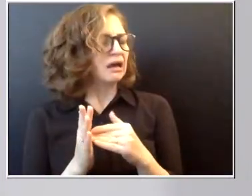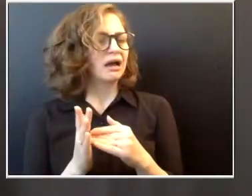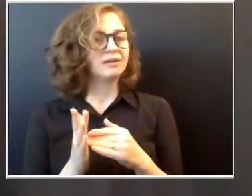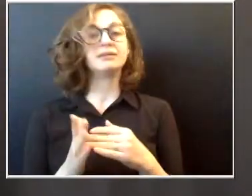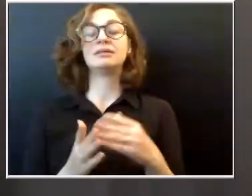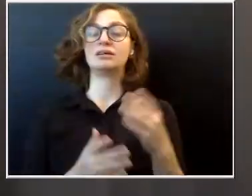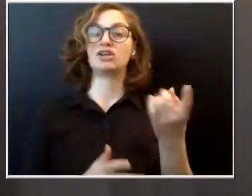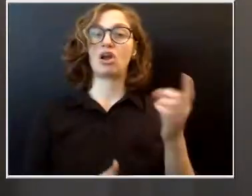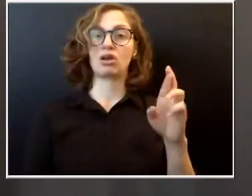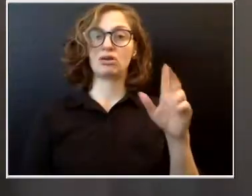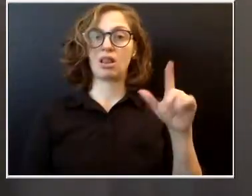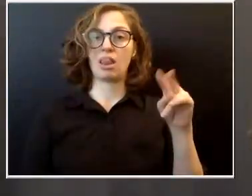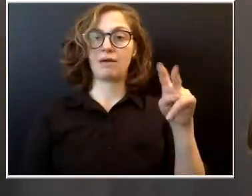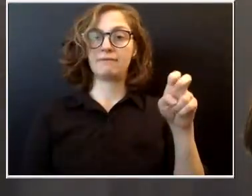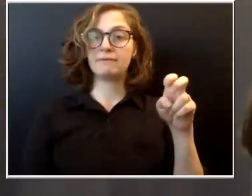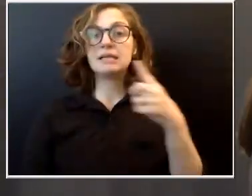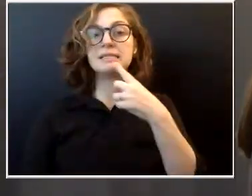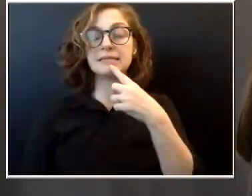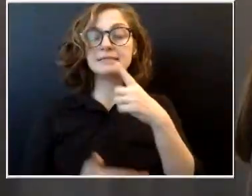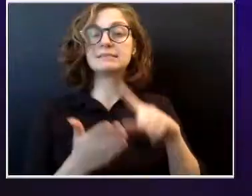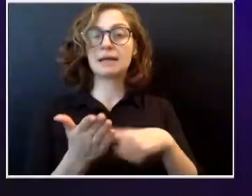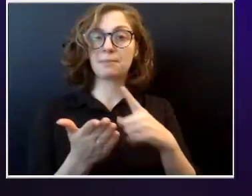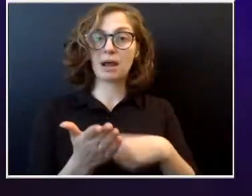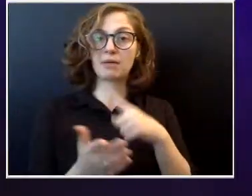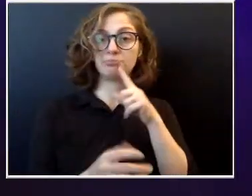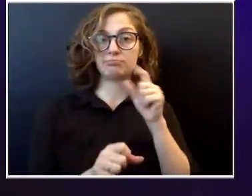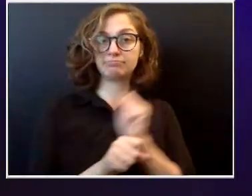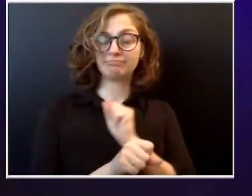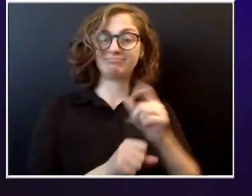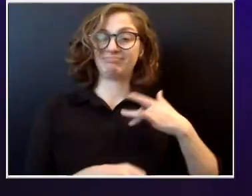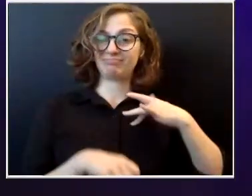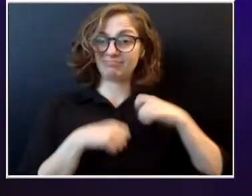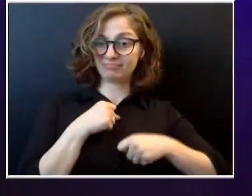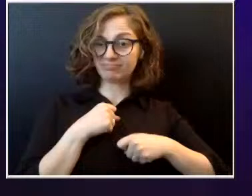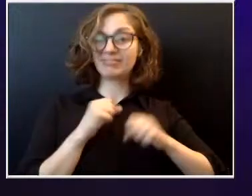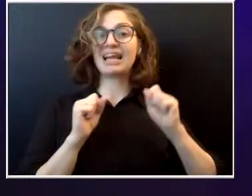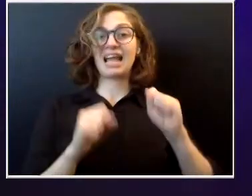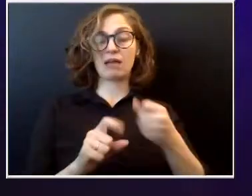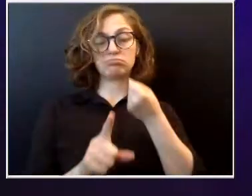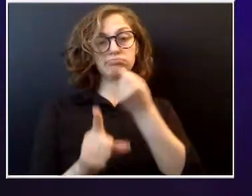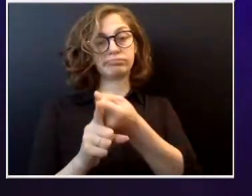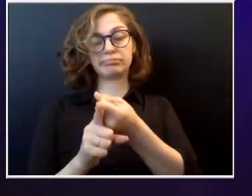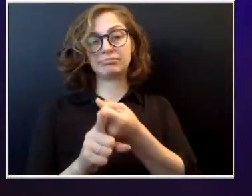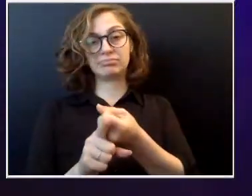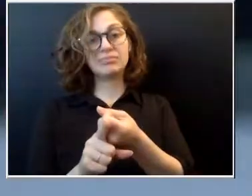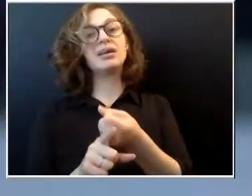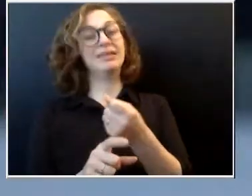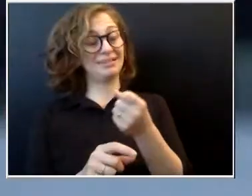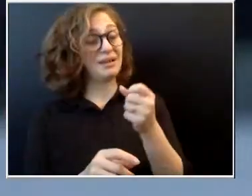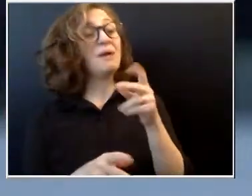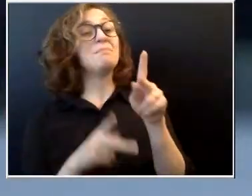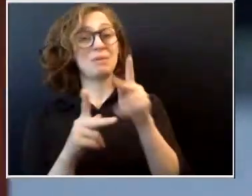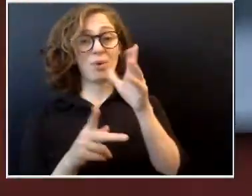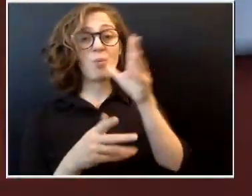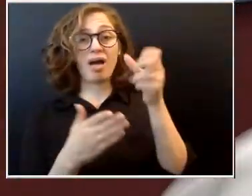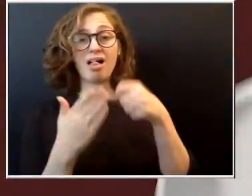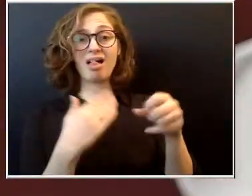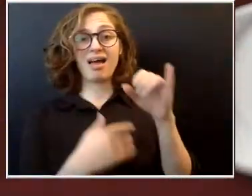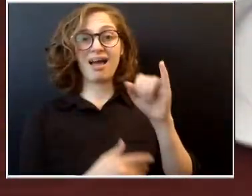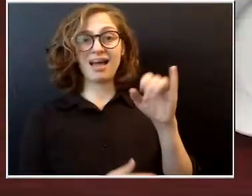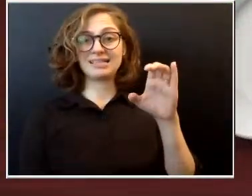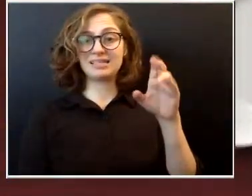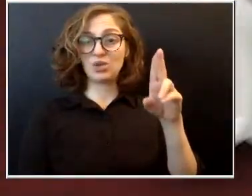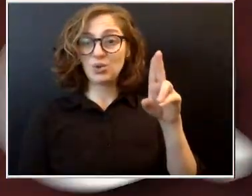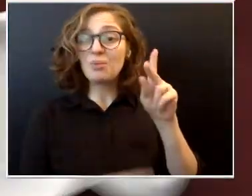heart can have devastating consequences. It can be quite traumatic, and people will end up in the ICU with this, and people can even die from this.